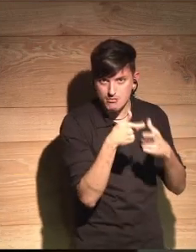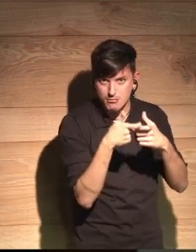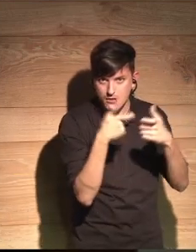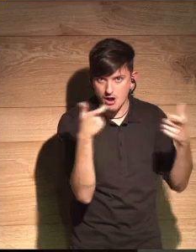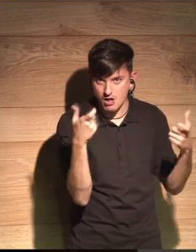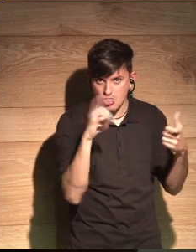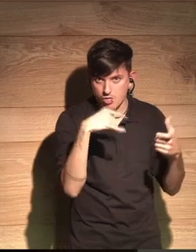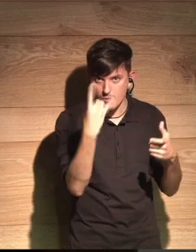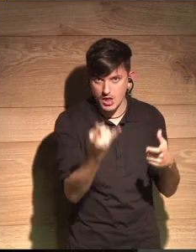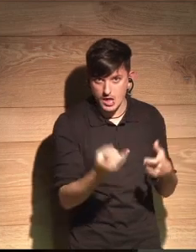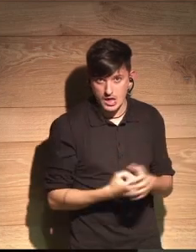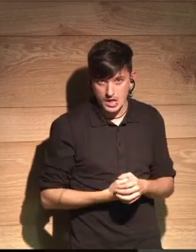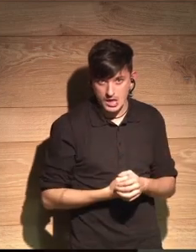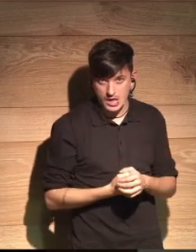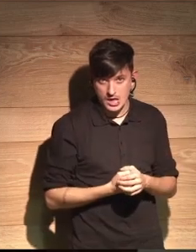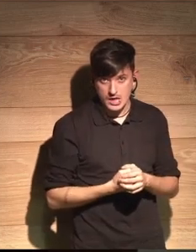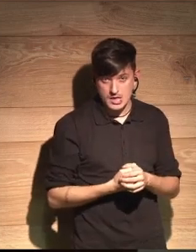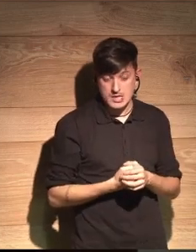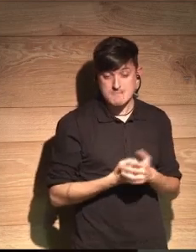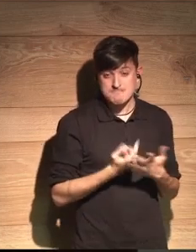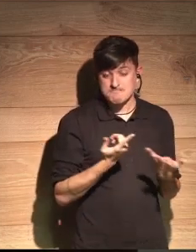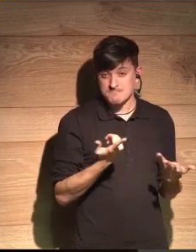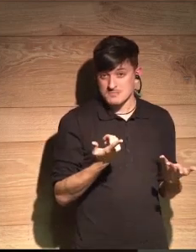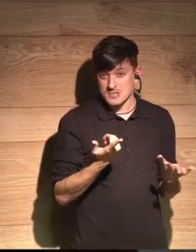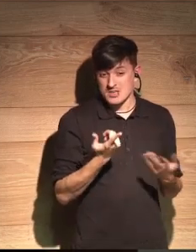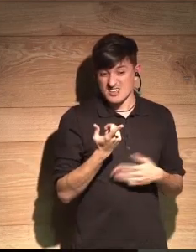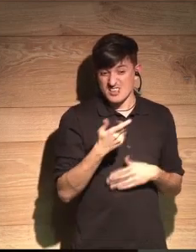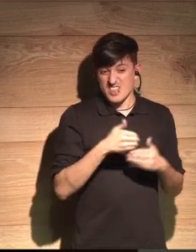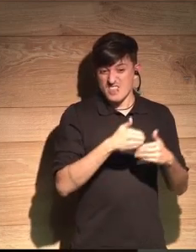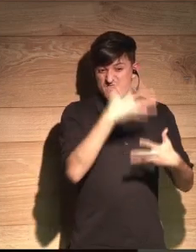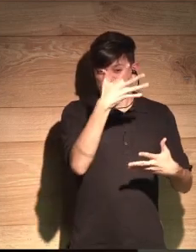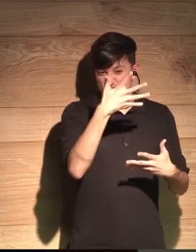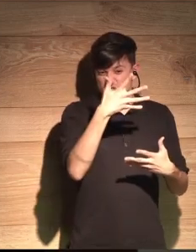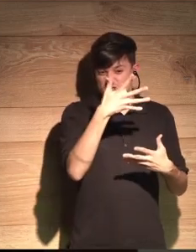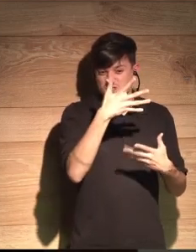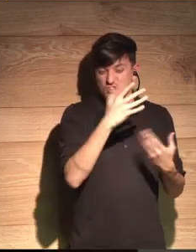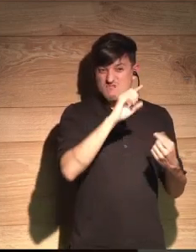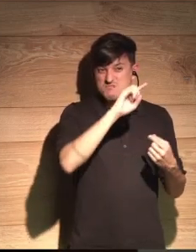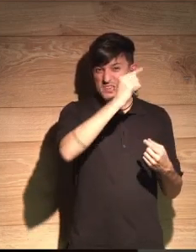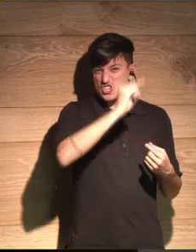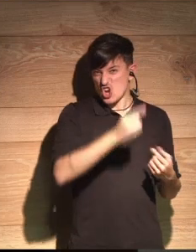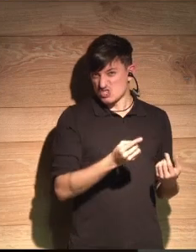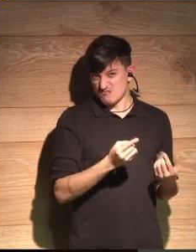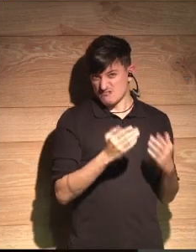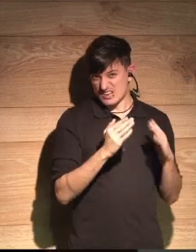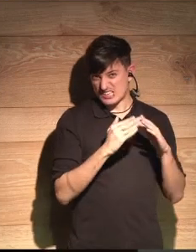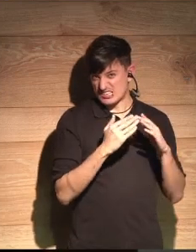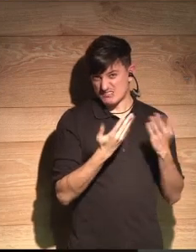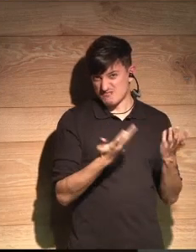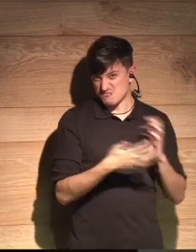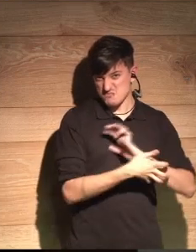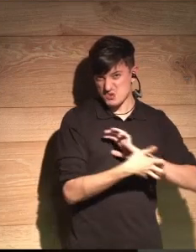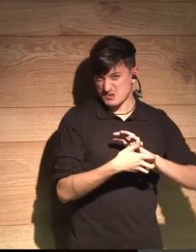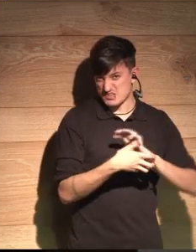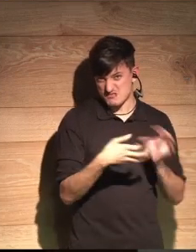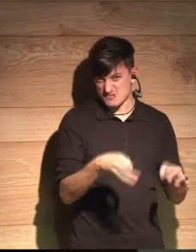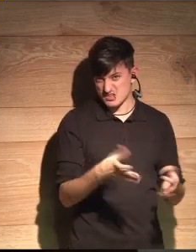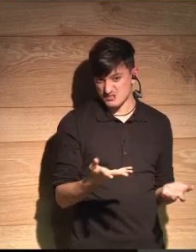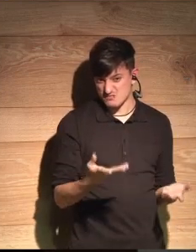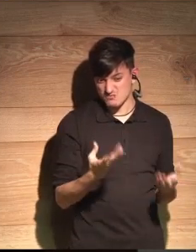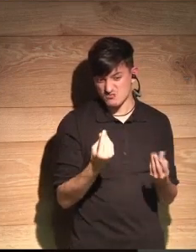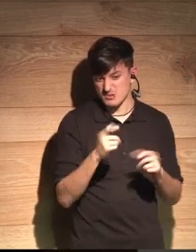the price went up to almost double the price. Okay, so again, buildings with very modest